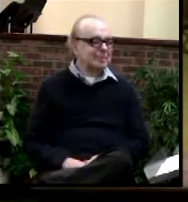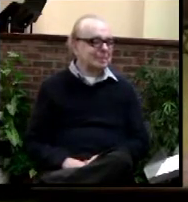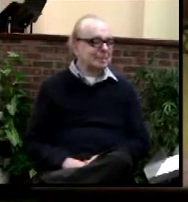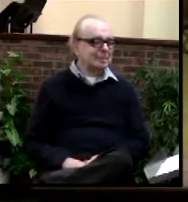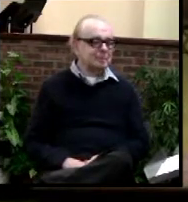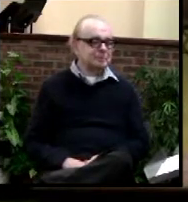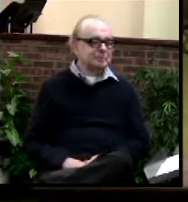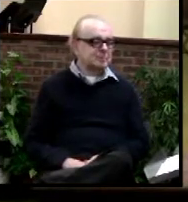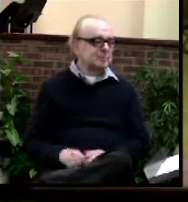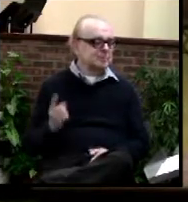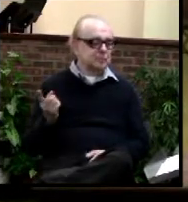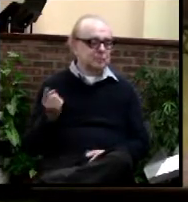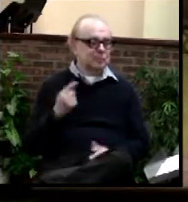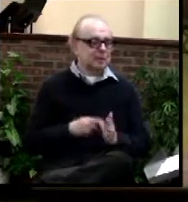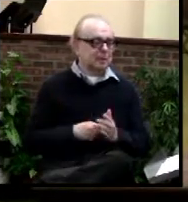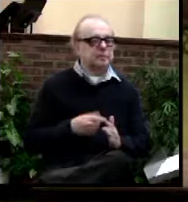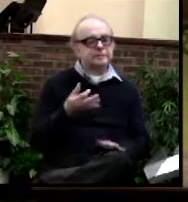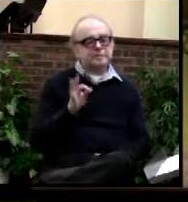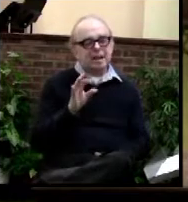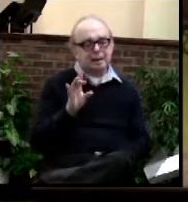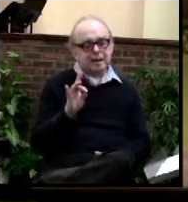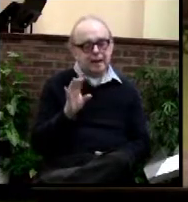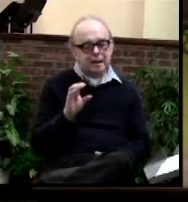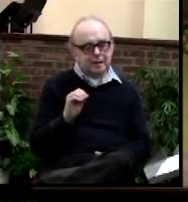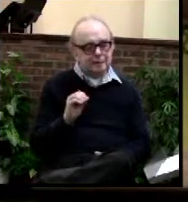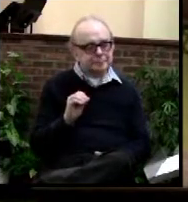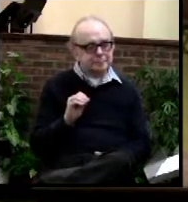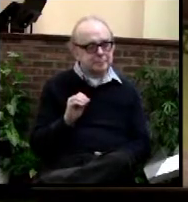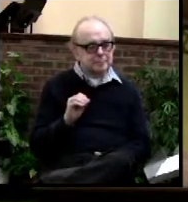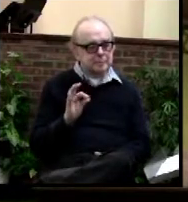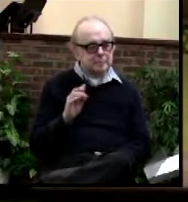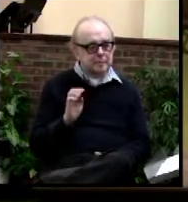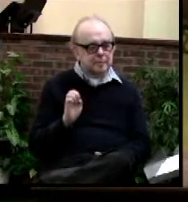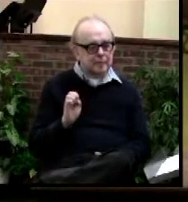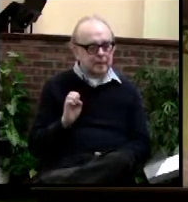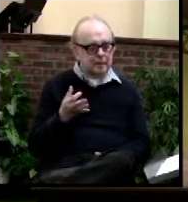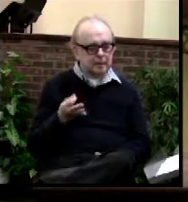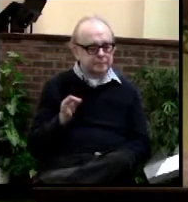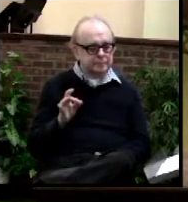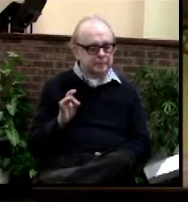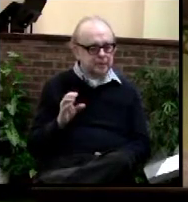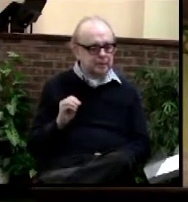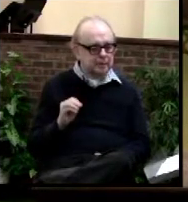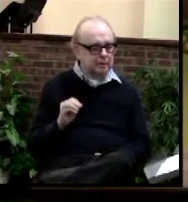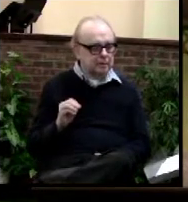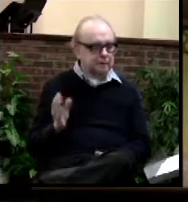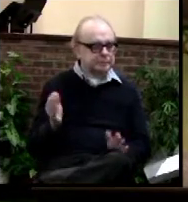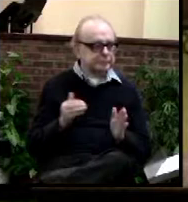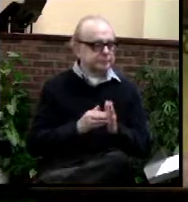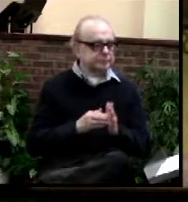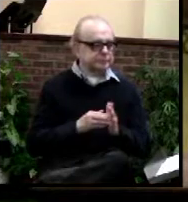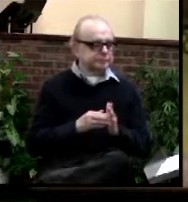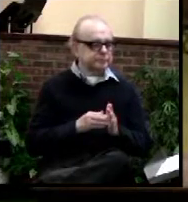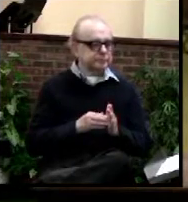We came back in 1980, in February of 1980. We were coming back to the States to get